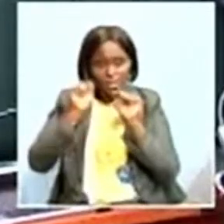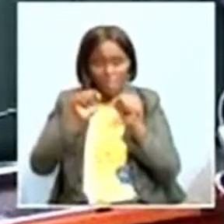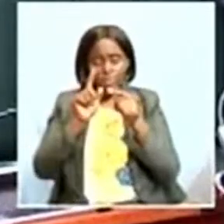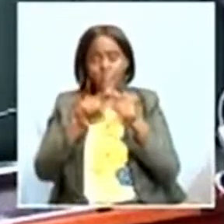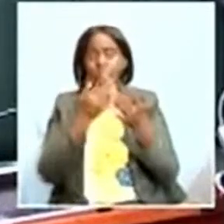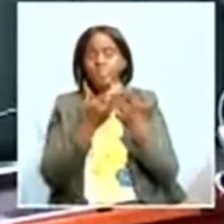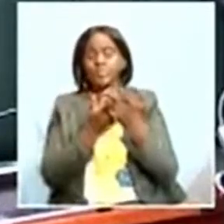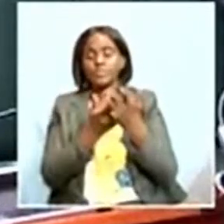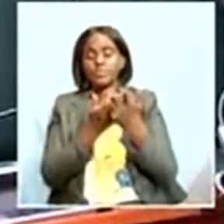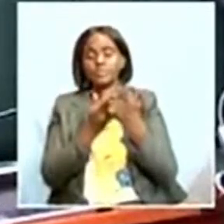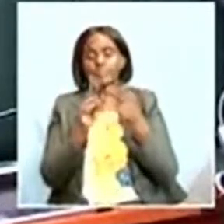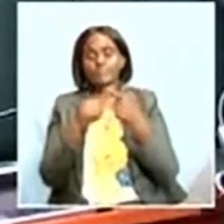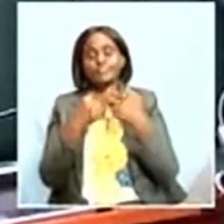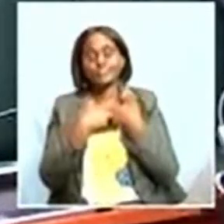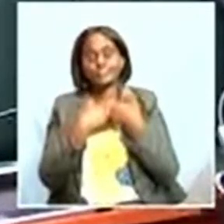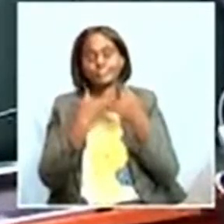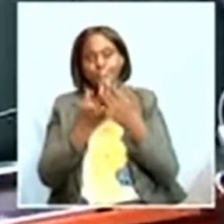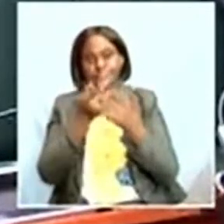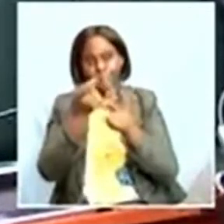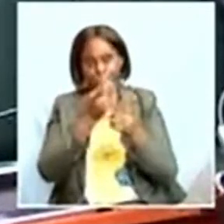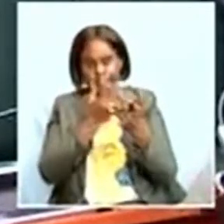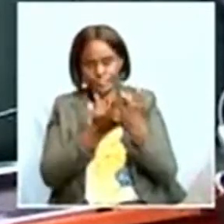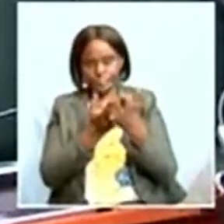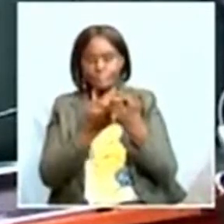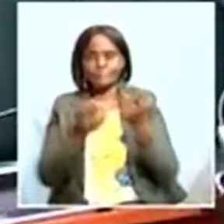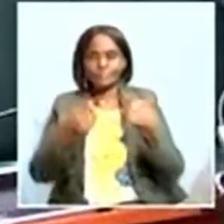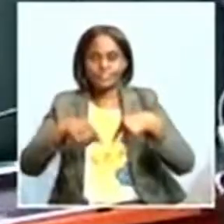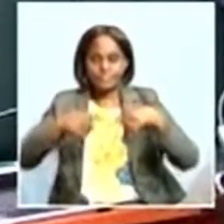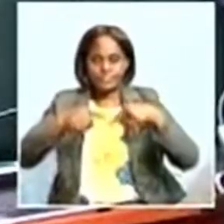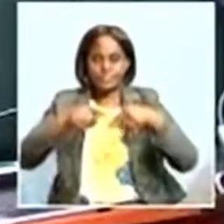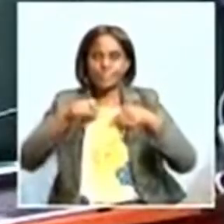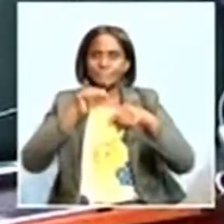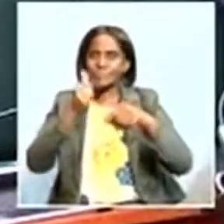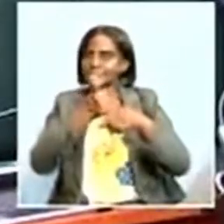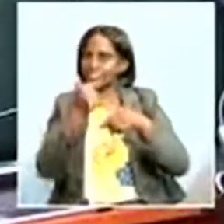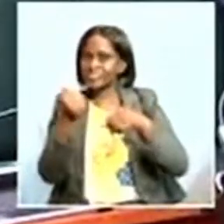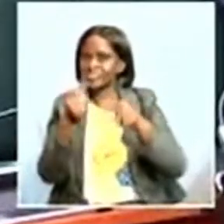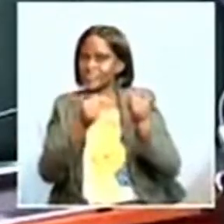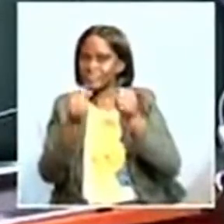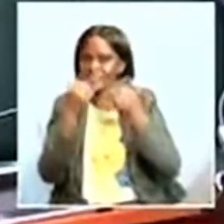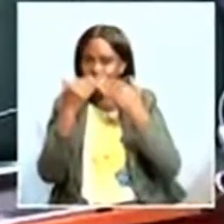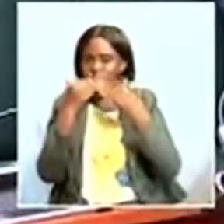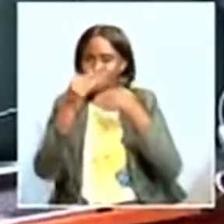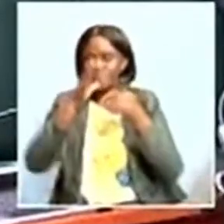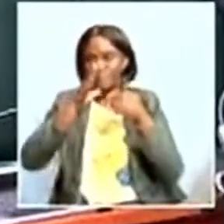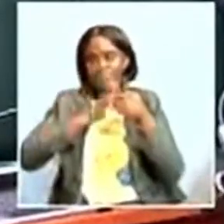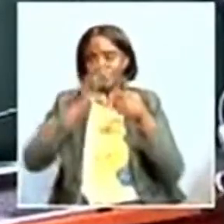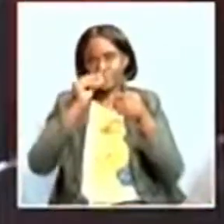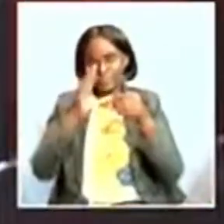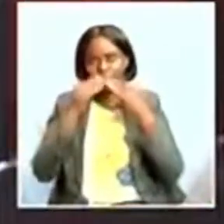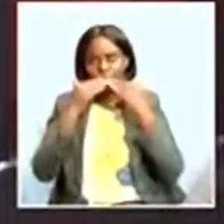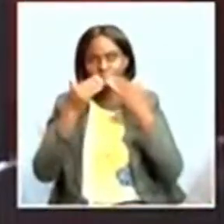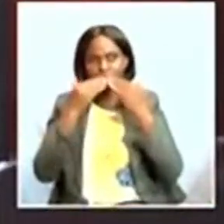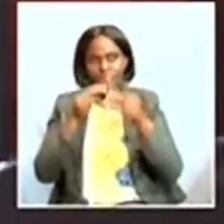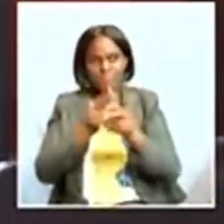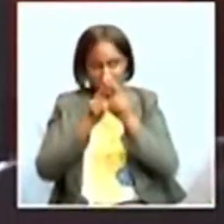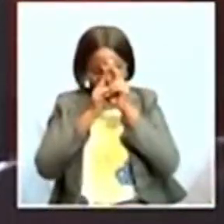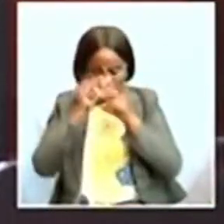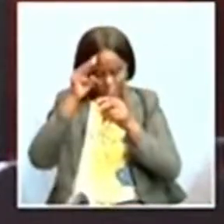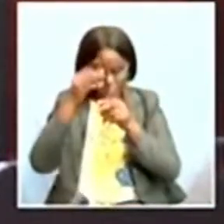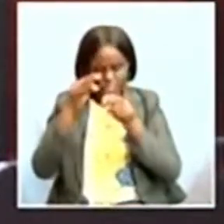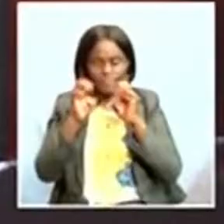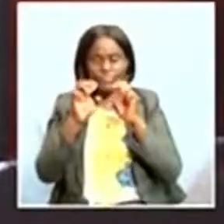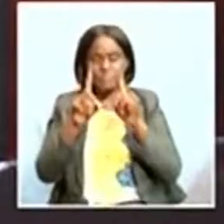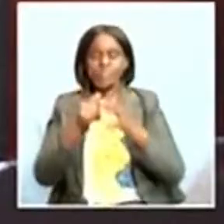to generate from the new system as opposed to the old system? Thank you, Madam Speaker. Thank you. The Honorable Minister